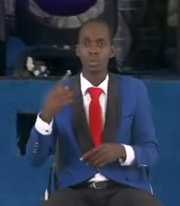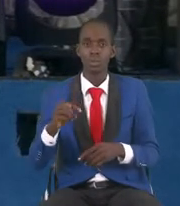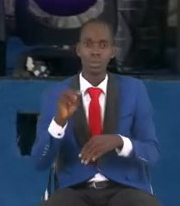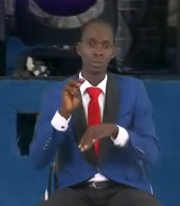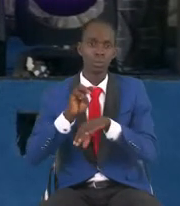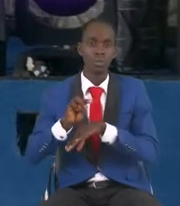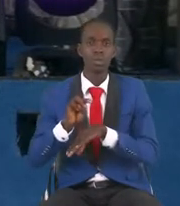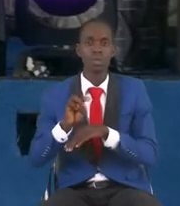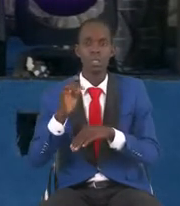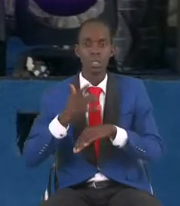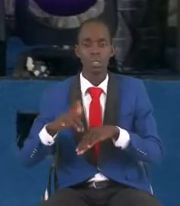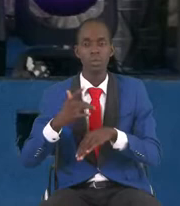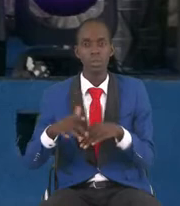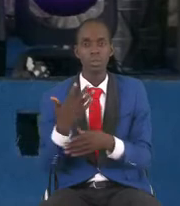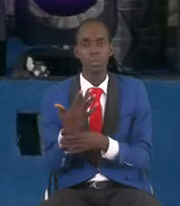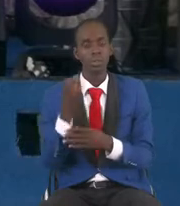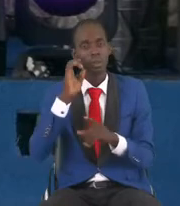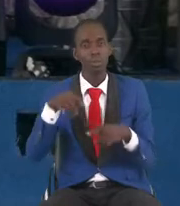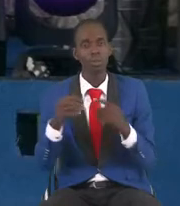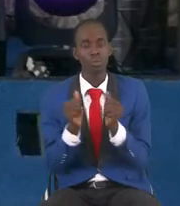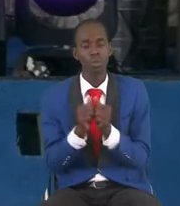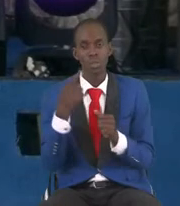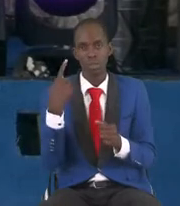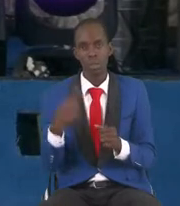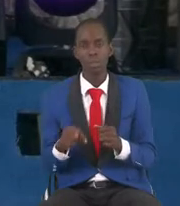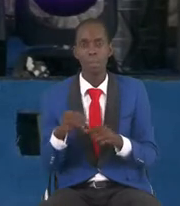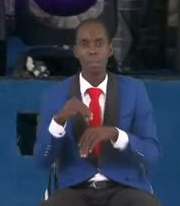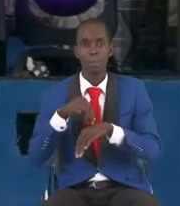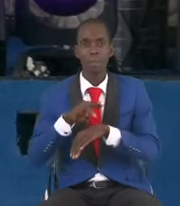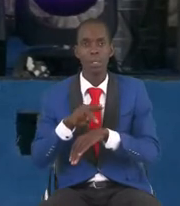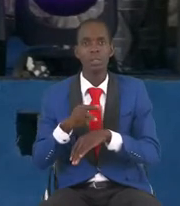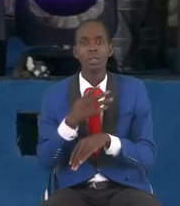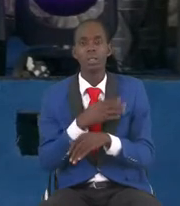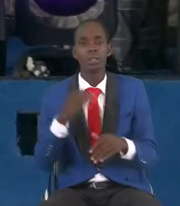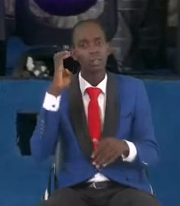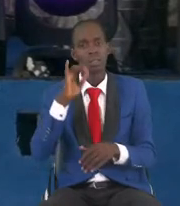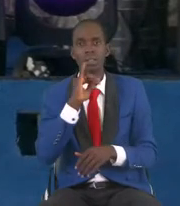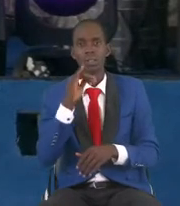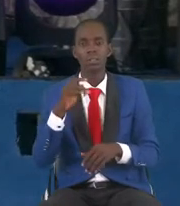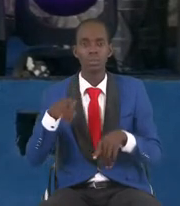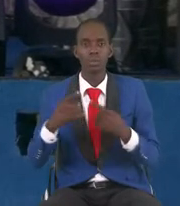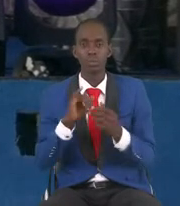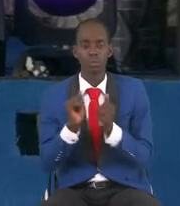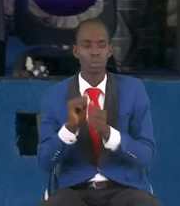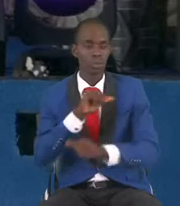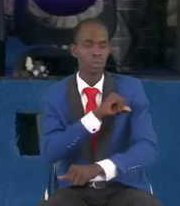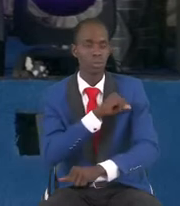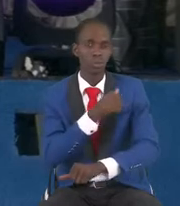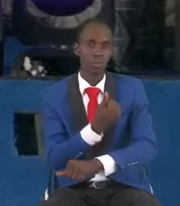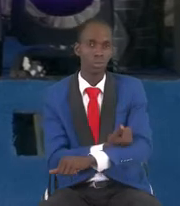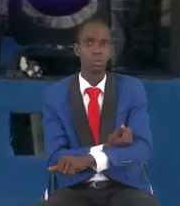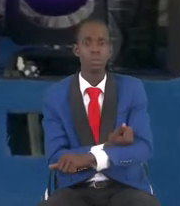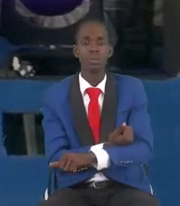goes with the message. And it is with the authorized message. And when